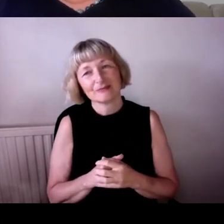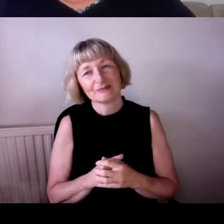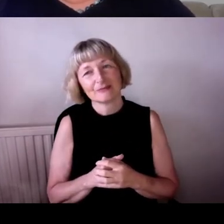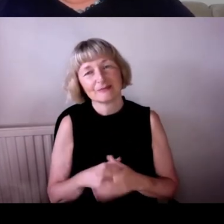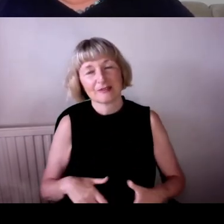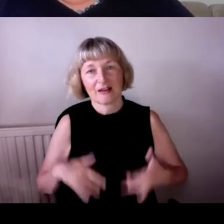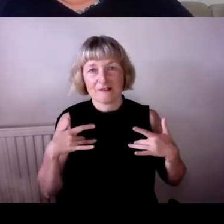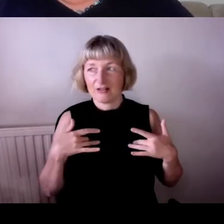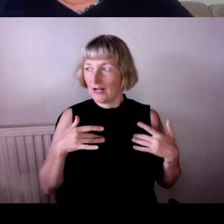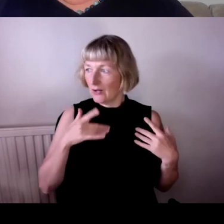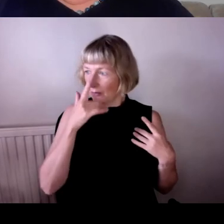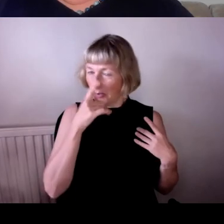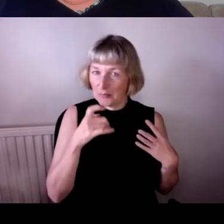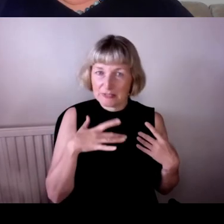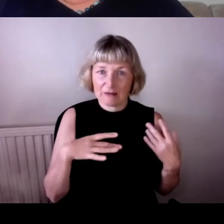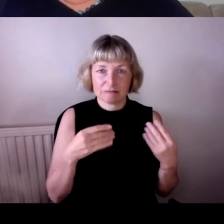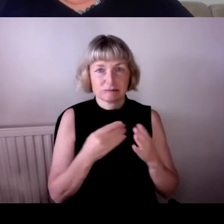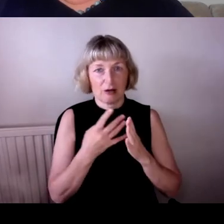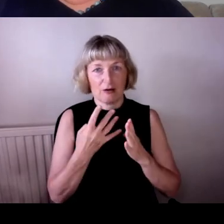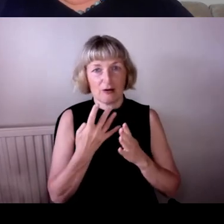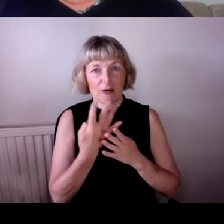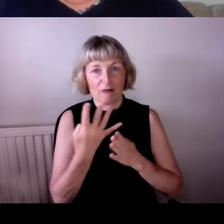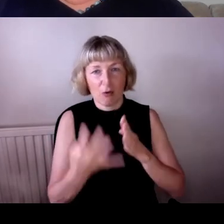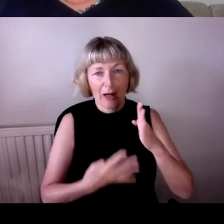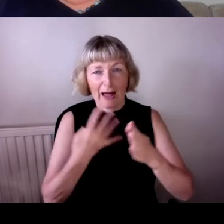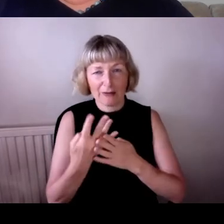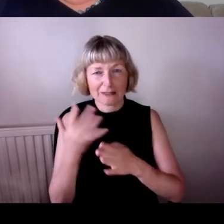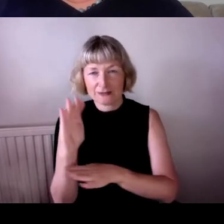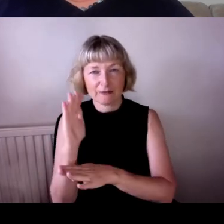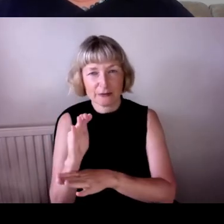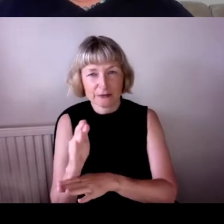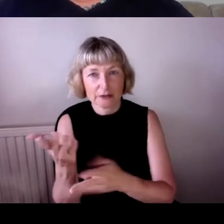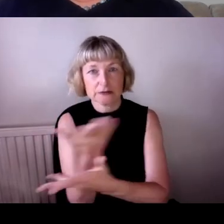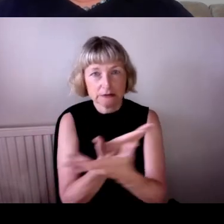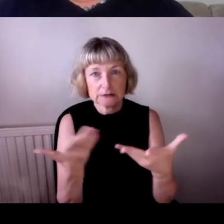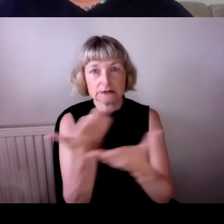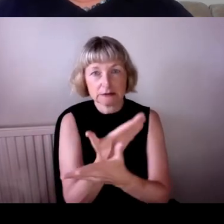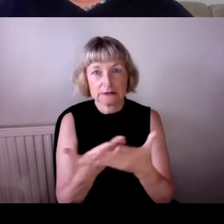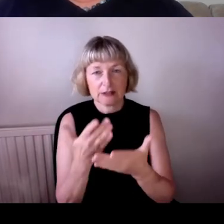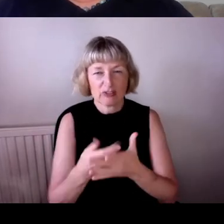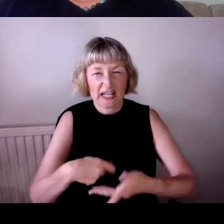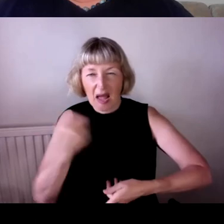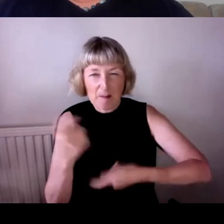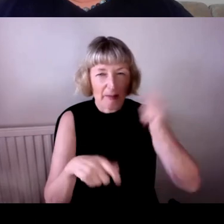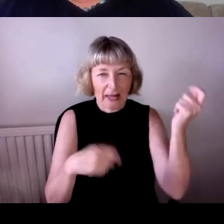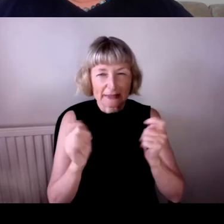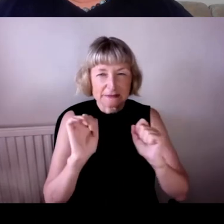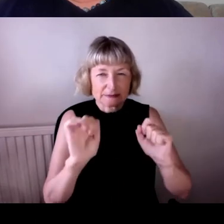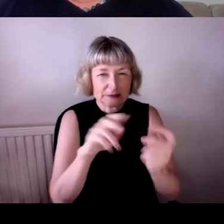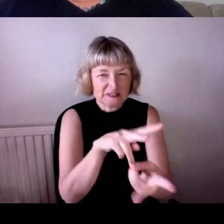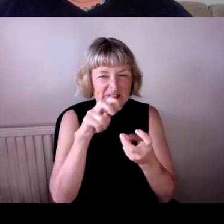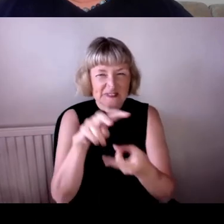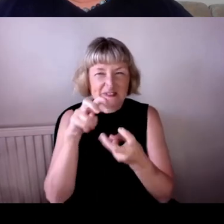could have another 4 hour session with you at some point and pick both of your wisdom even